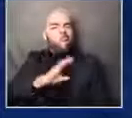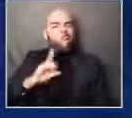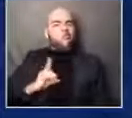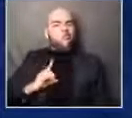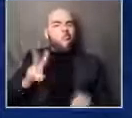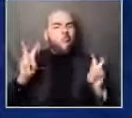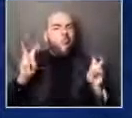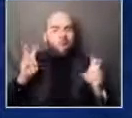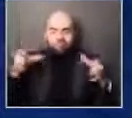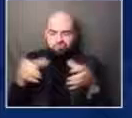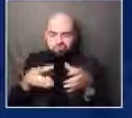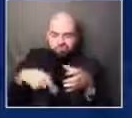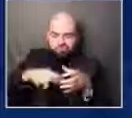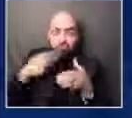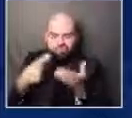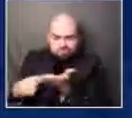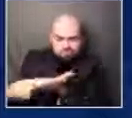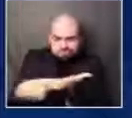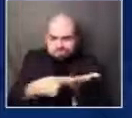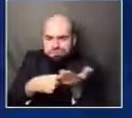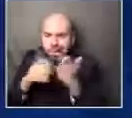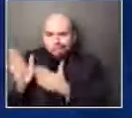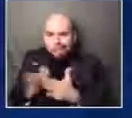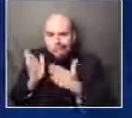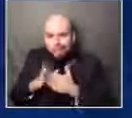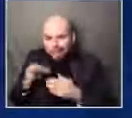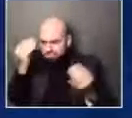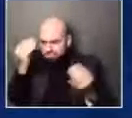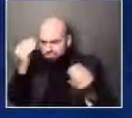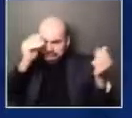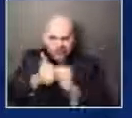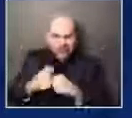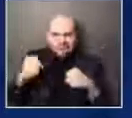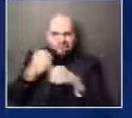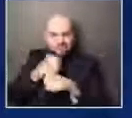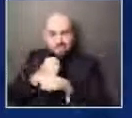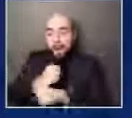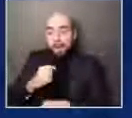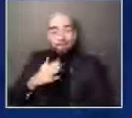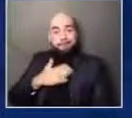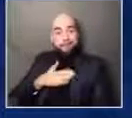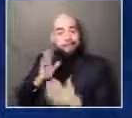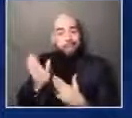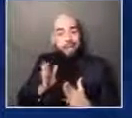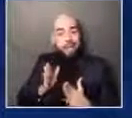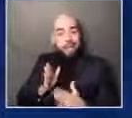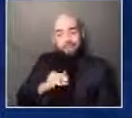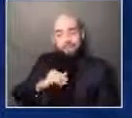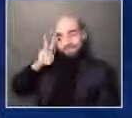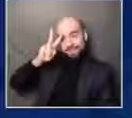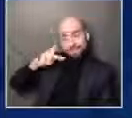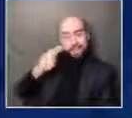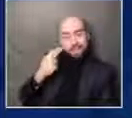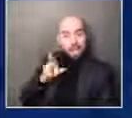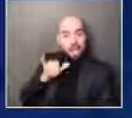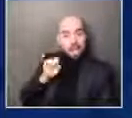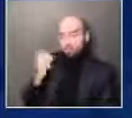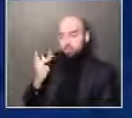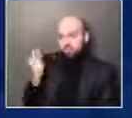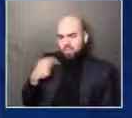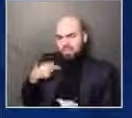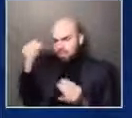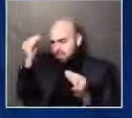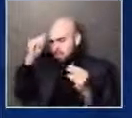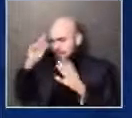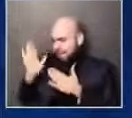team translate the Biden-Harris COVID-19 plan into action, a blueprint that we can put in place as soon as Kamala and I